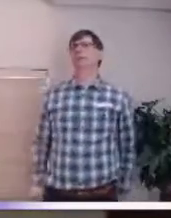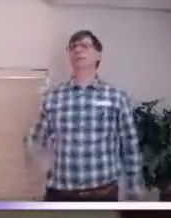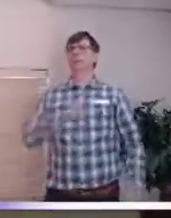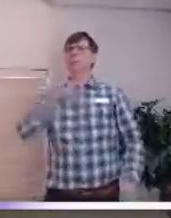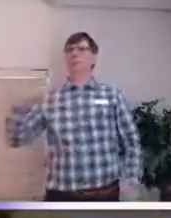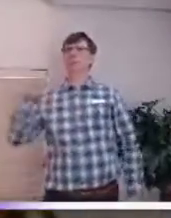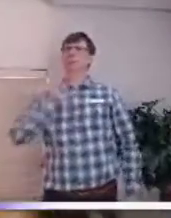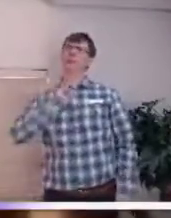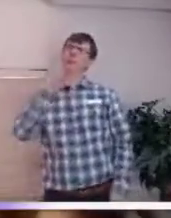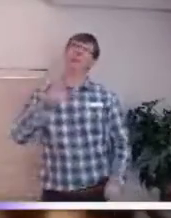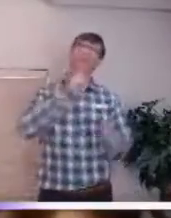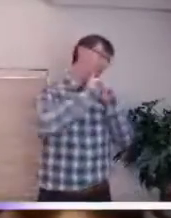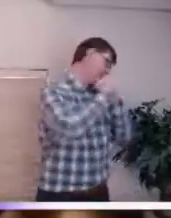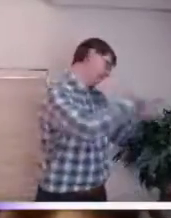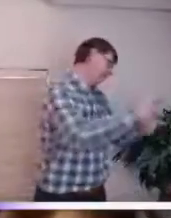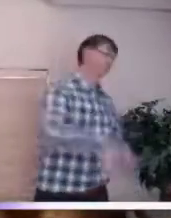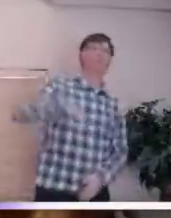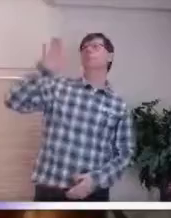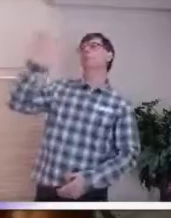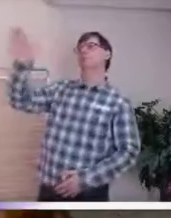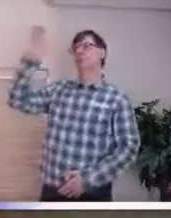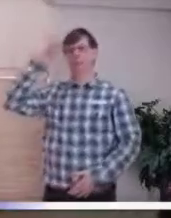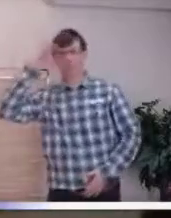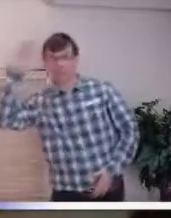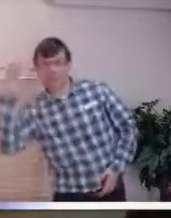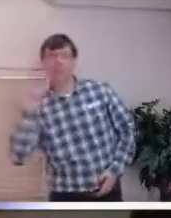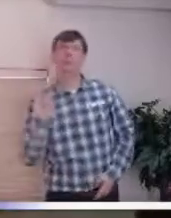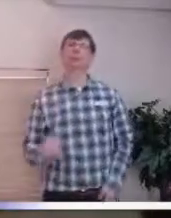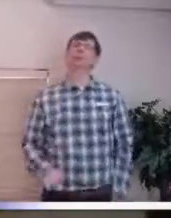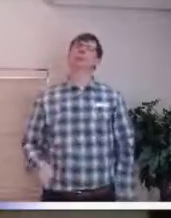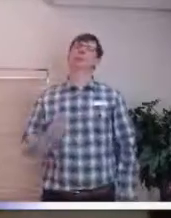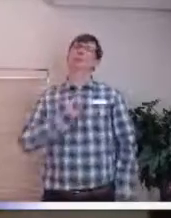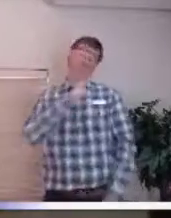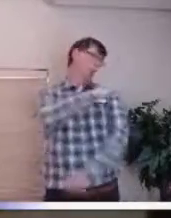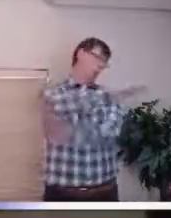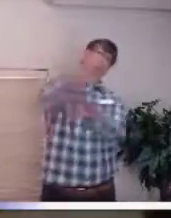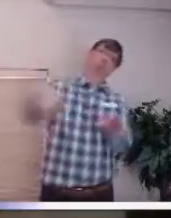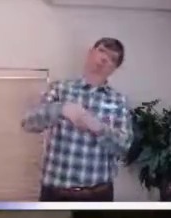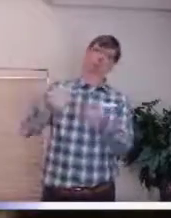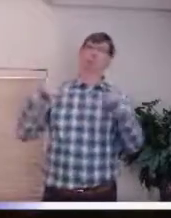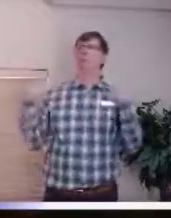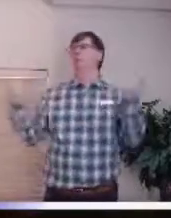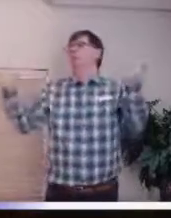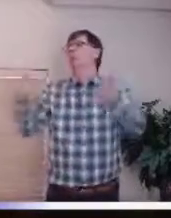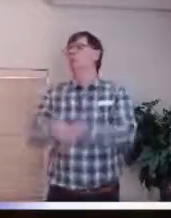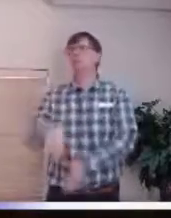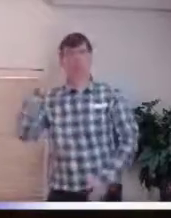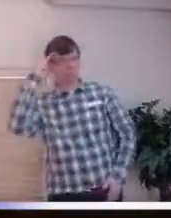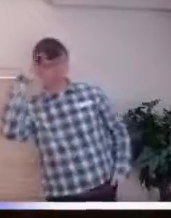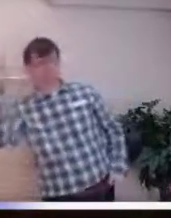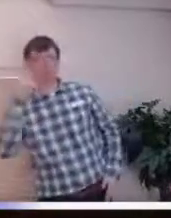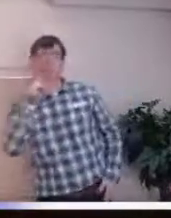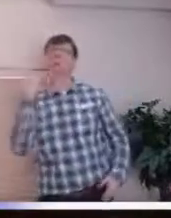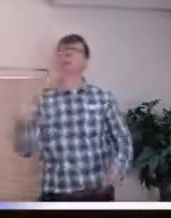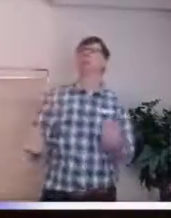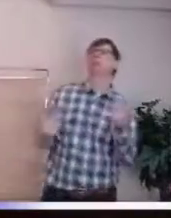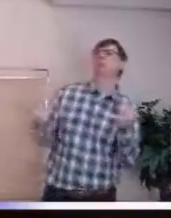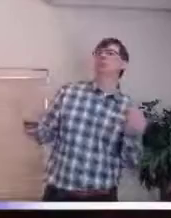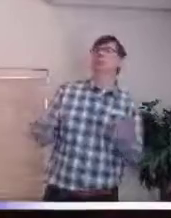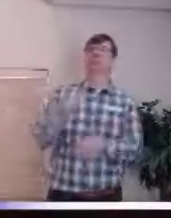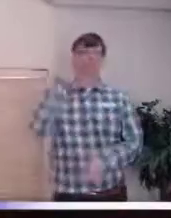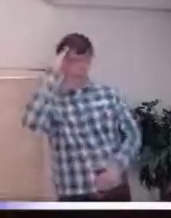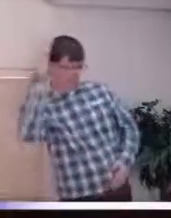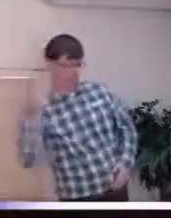know, when we talk about that knowingness, you know, we all have this ability to know what we know, and we know what we